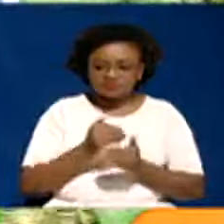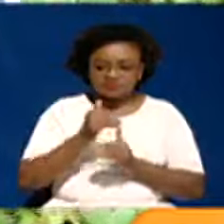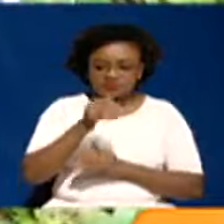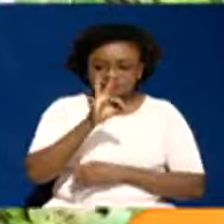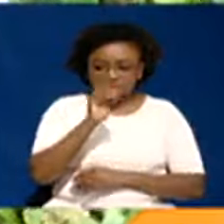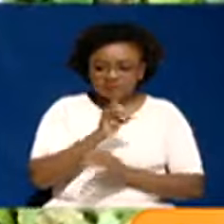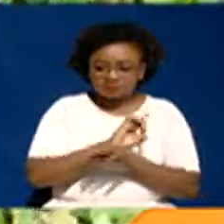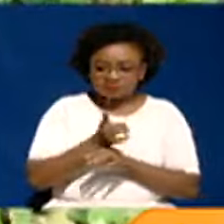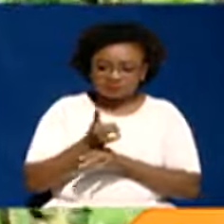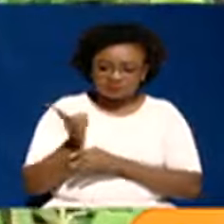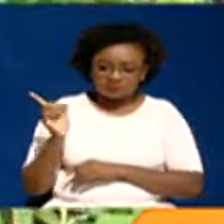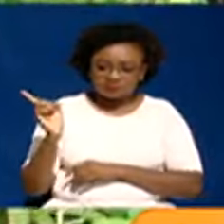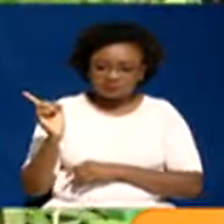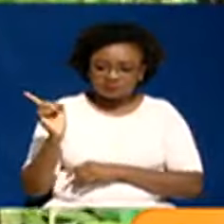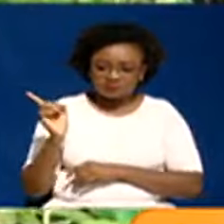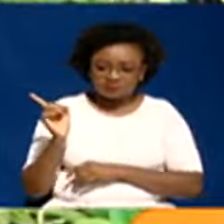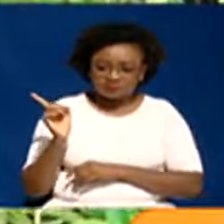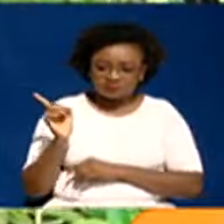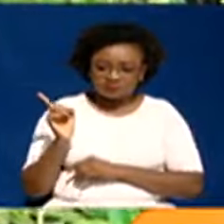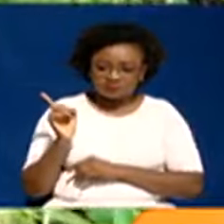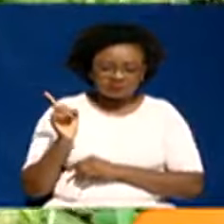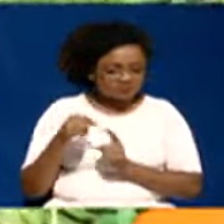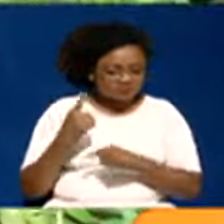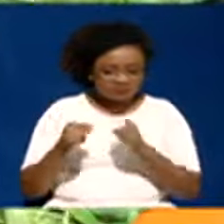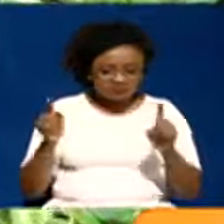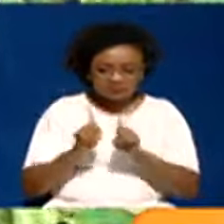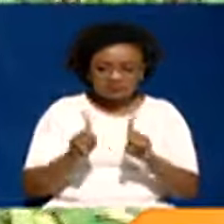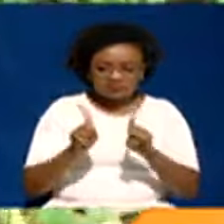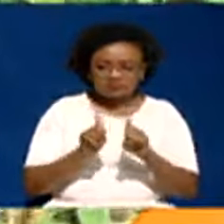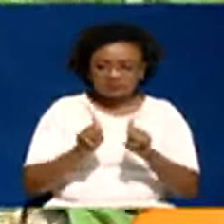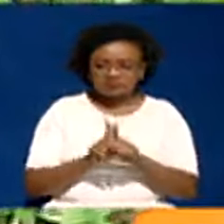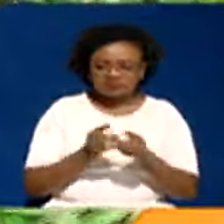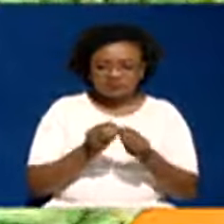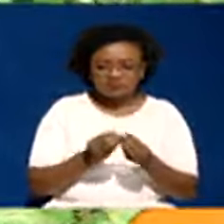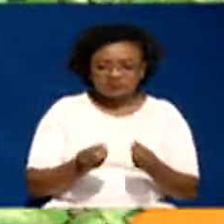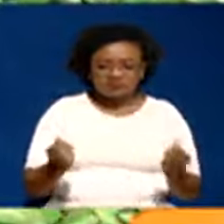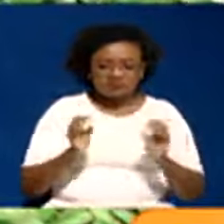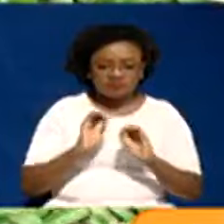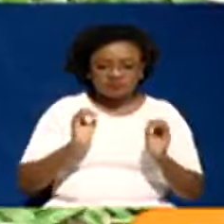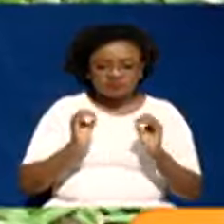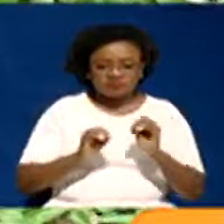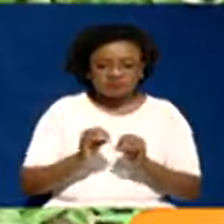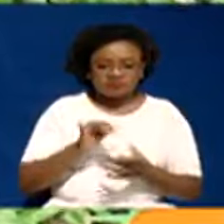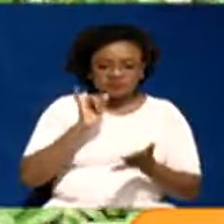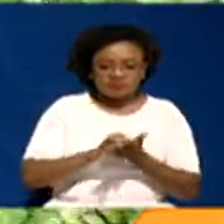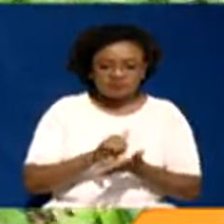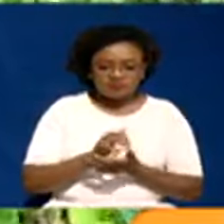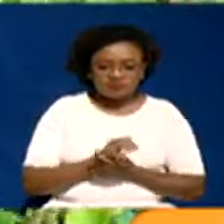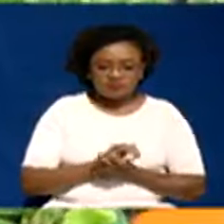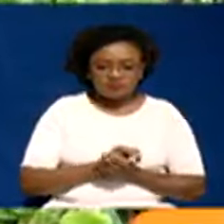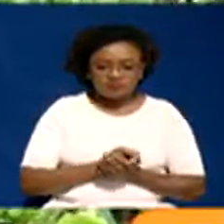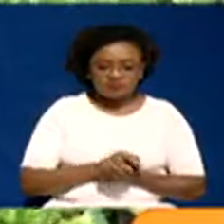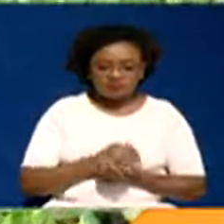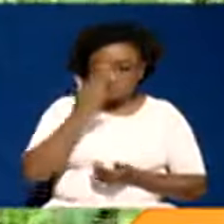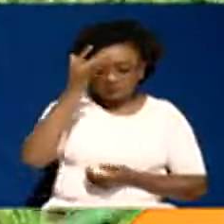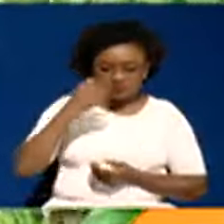hour, these were the results. Iko tu vile tulimwaga, haiyeyuki. Sasa hiyo ndio tukasema kumbe hii mbolea